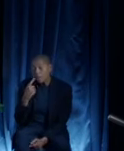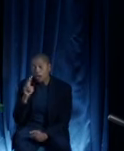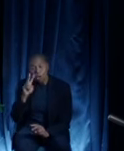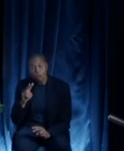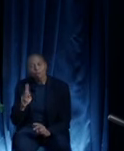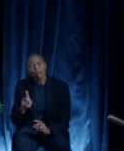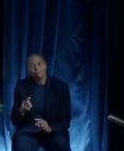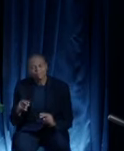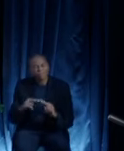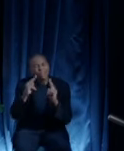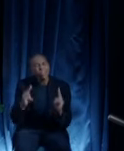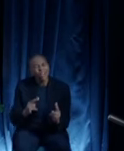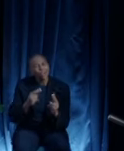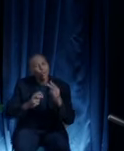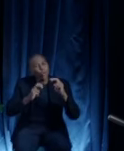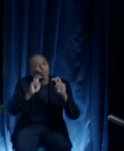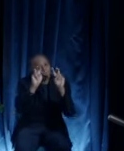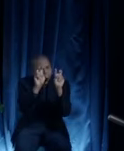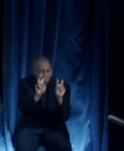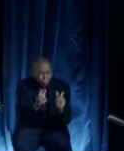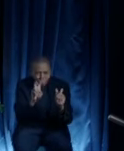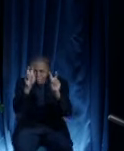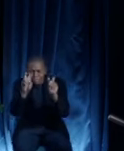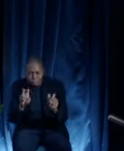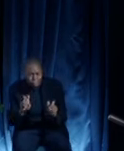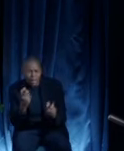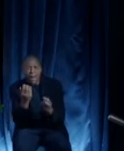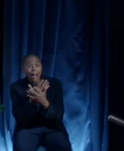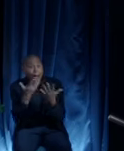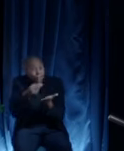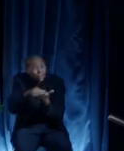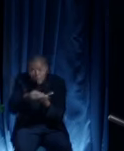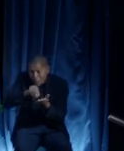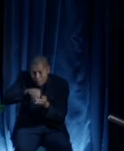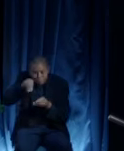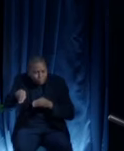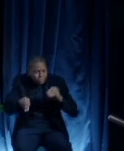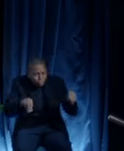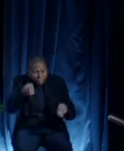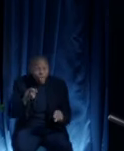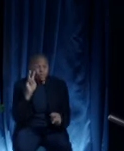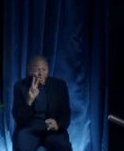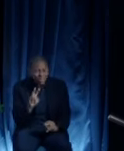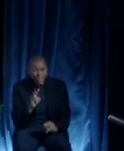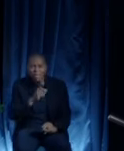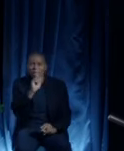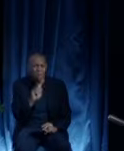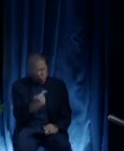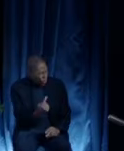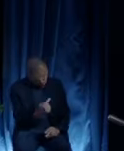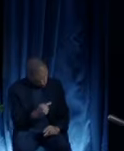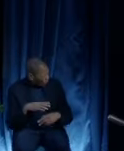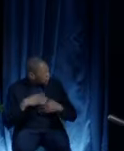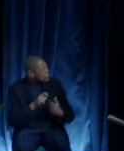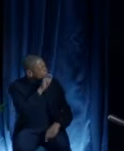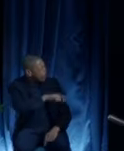accounts, and you can create graphs of just how much are the hangers-on costing in dining